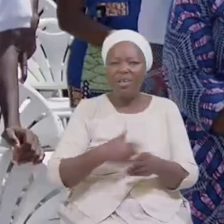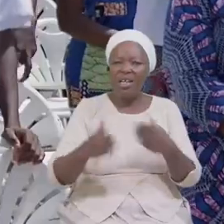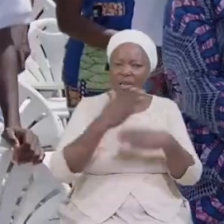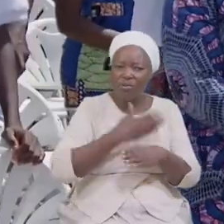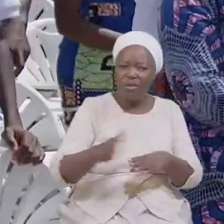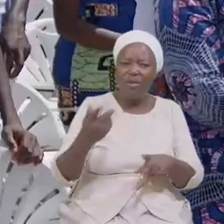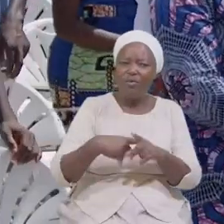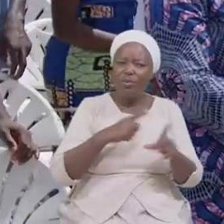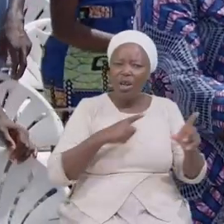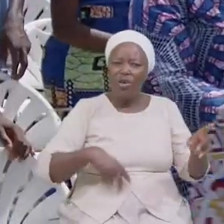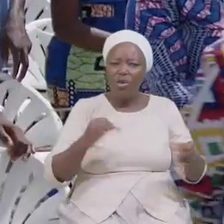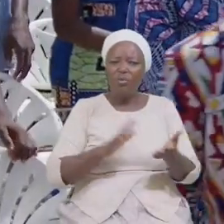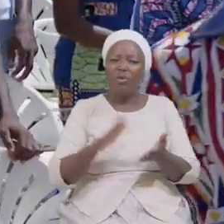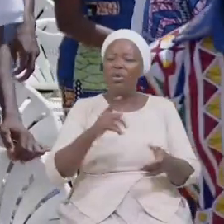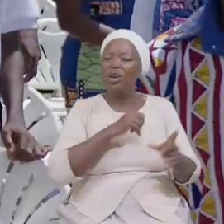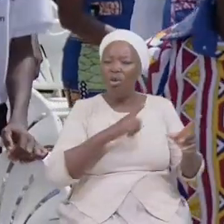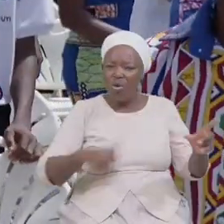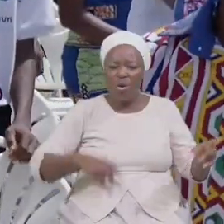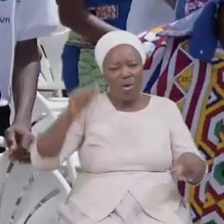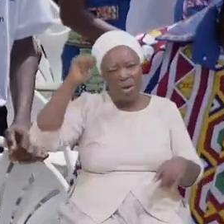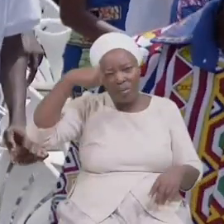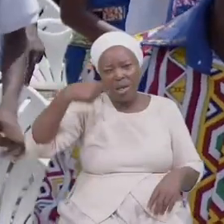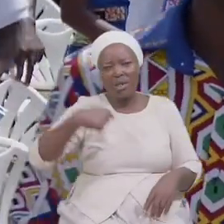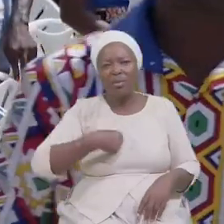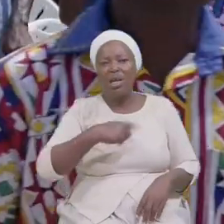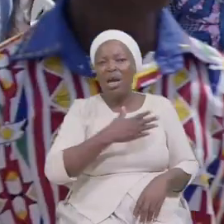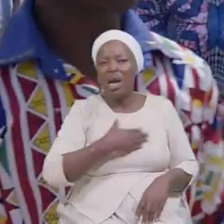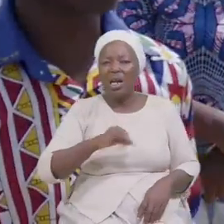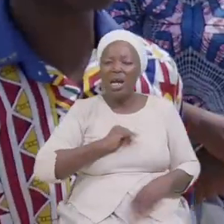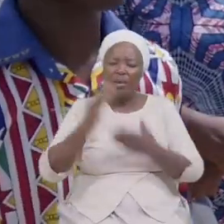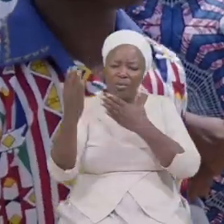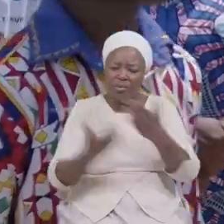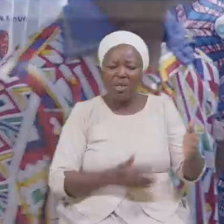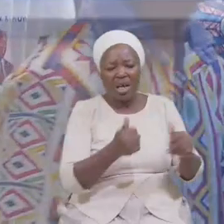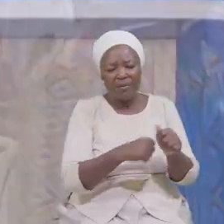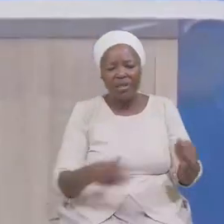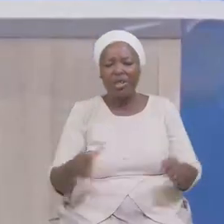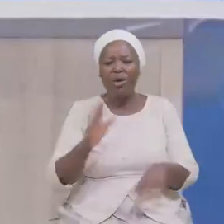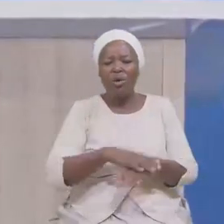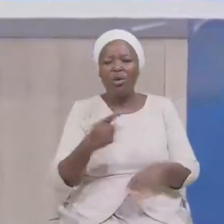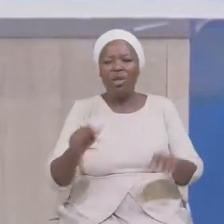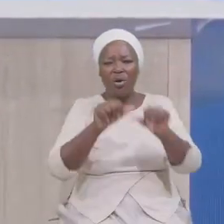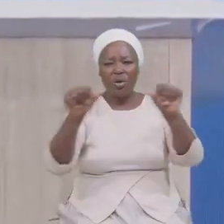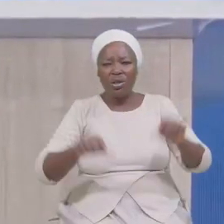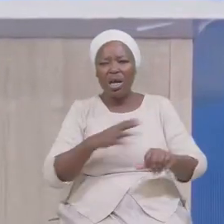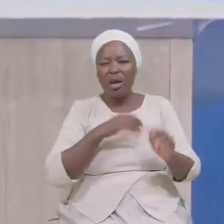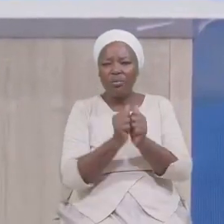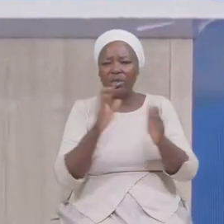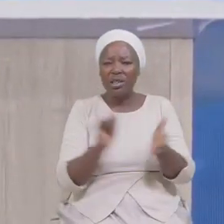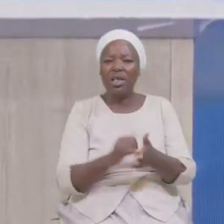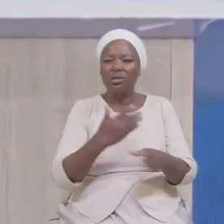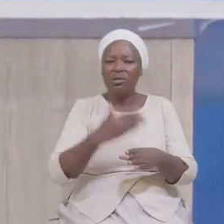glory. Lord, remind me. And I bring everything on the altar. And with that total,